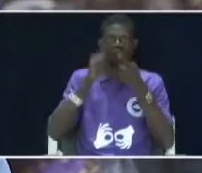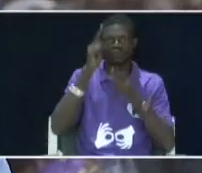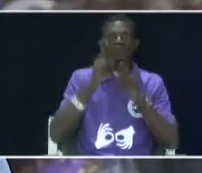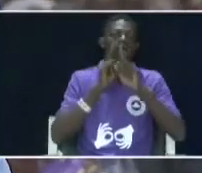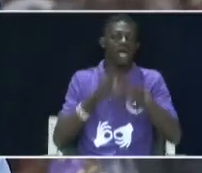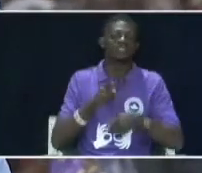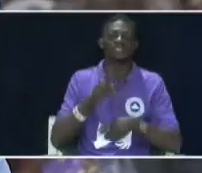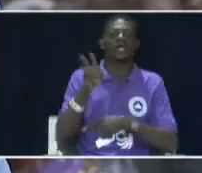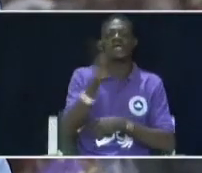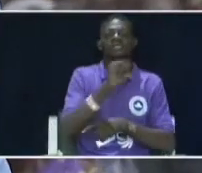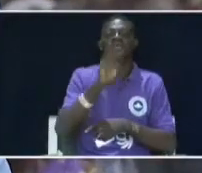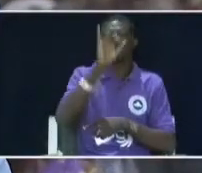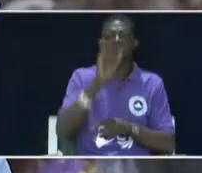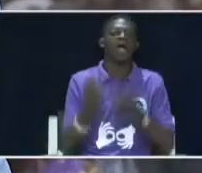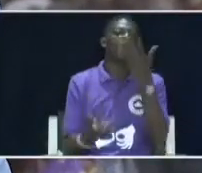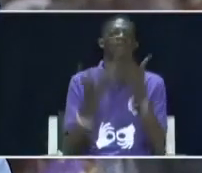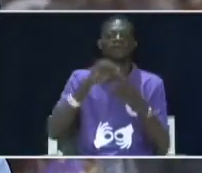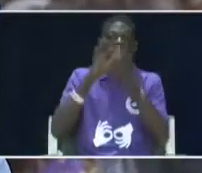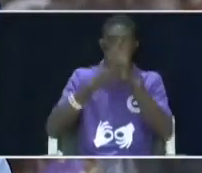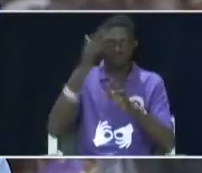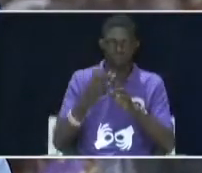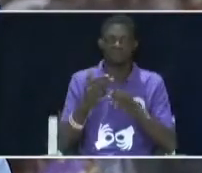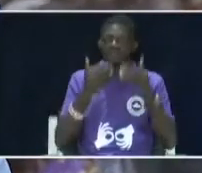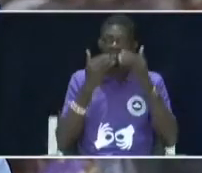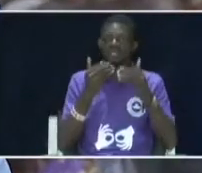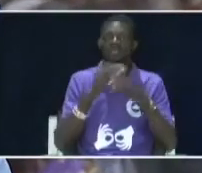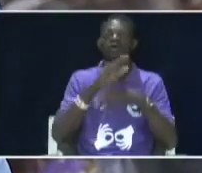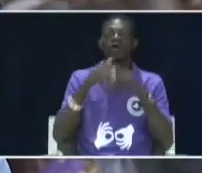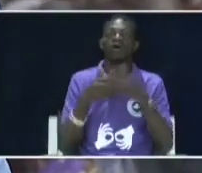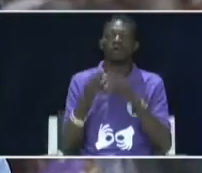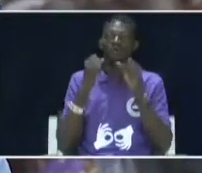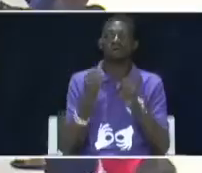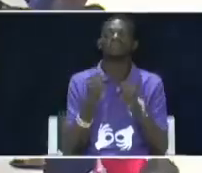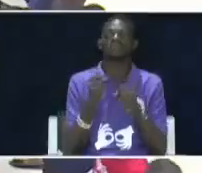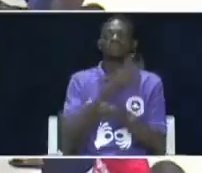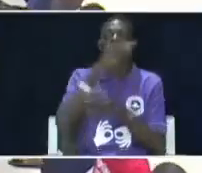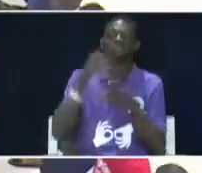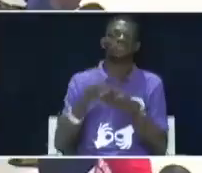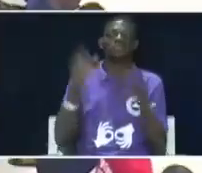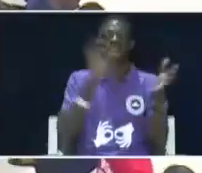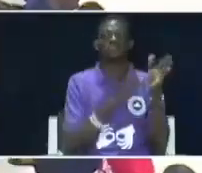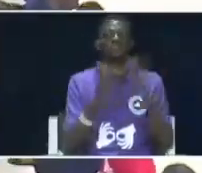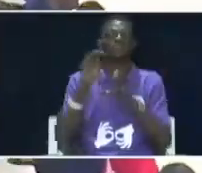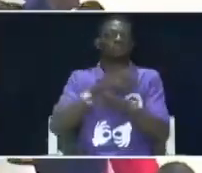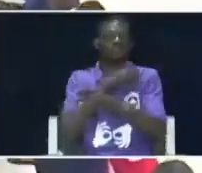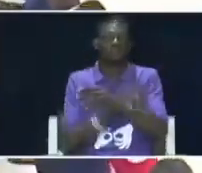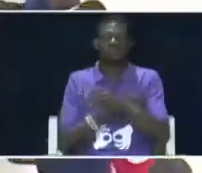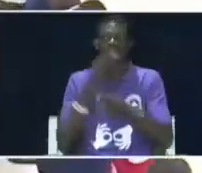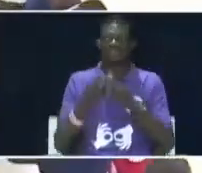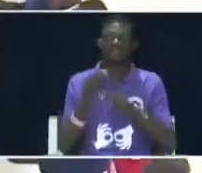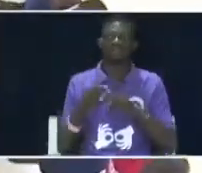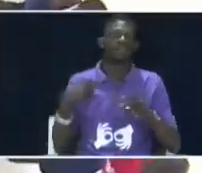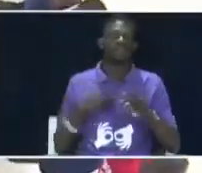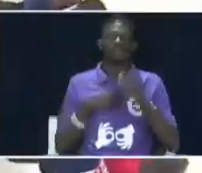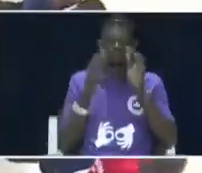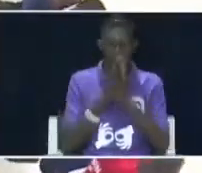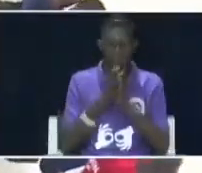fire. Thank you, Almighty God. In Jesus' mighty name, we have prayed.